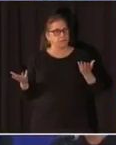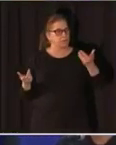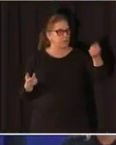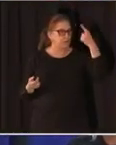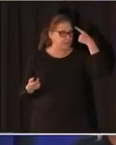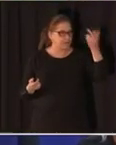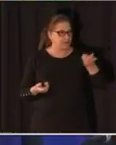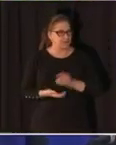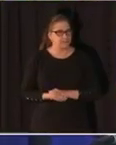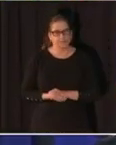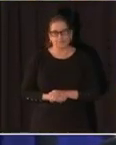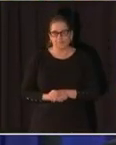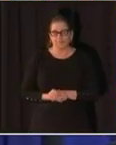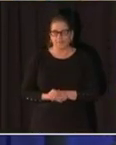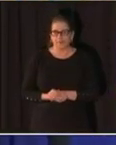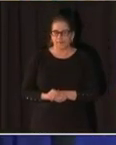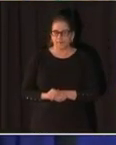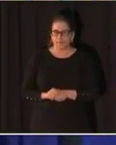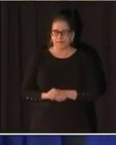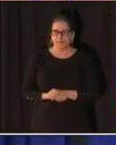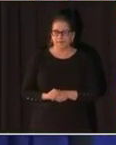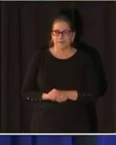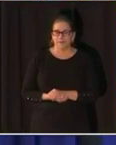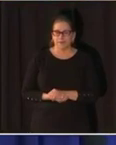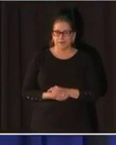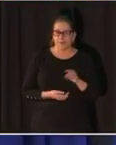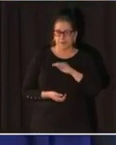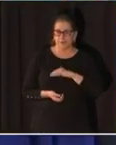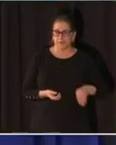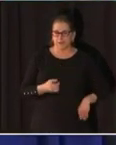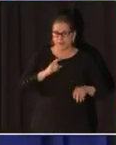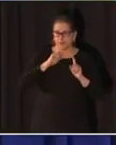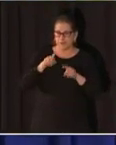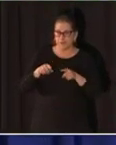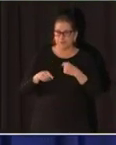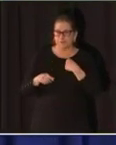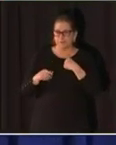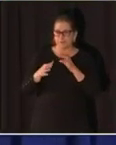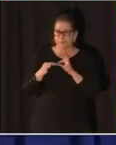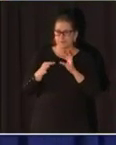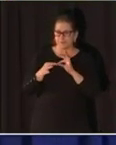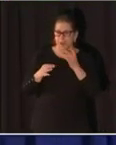comments yesterday contradicted his earlier comments.